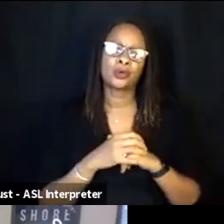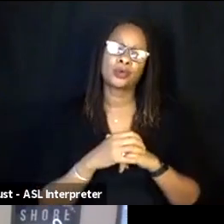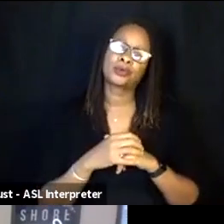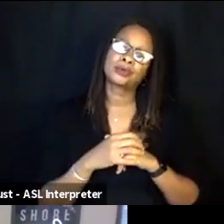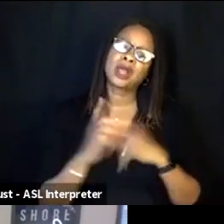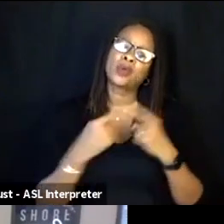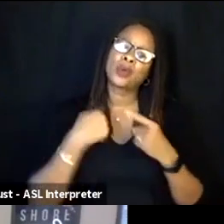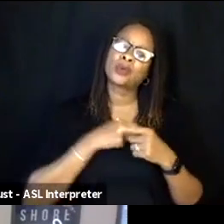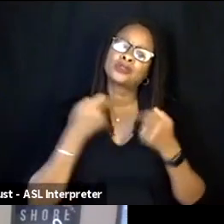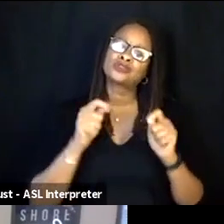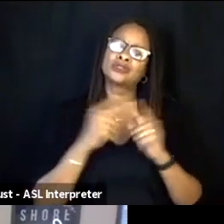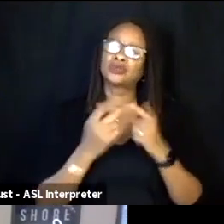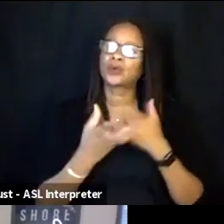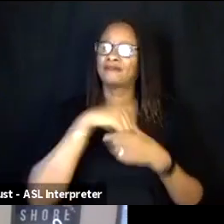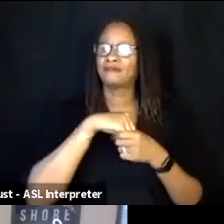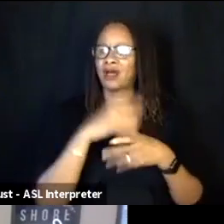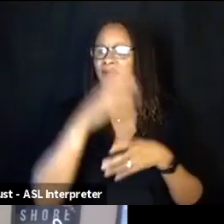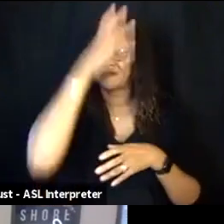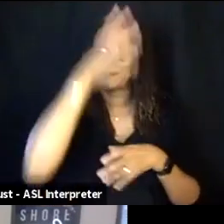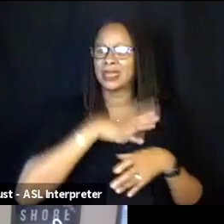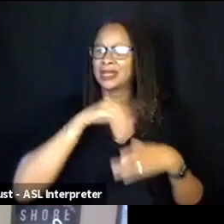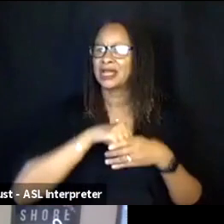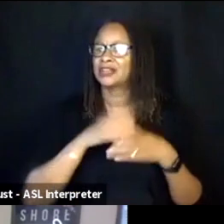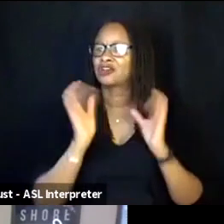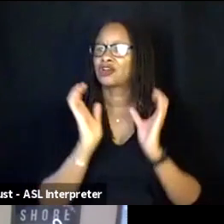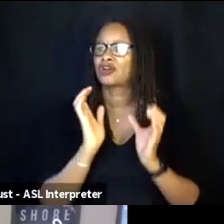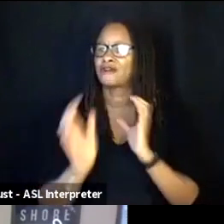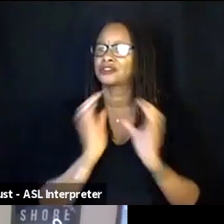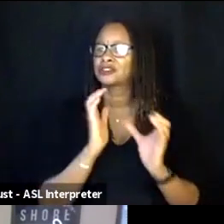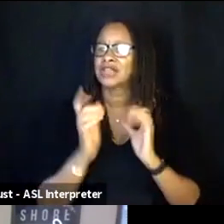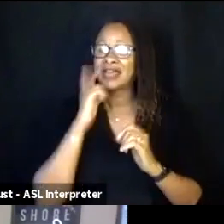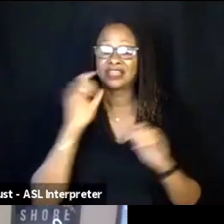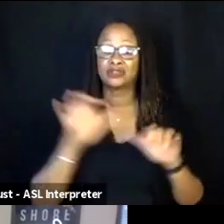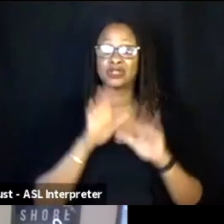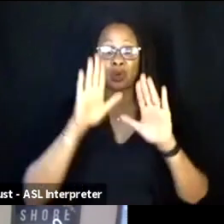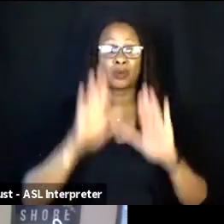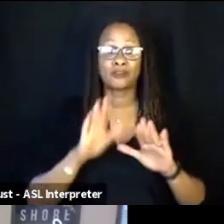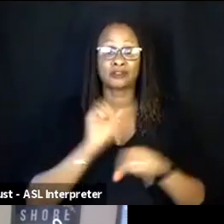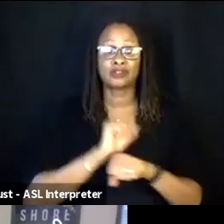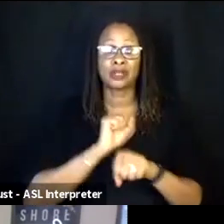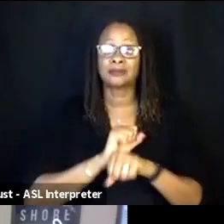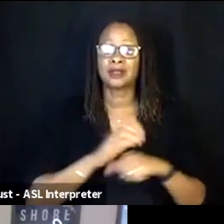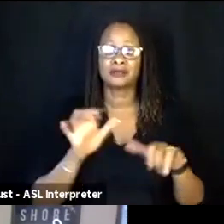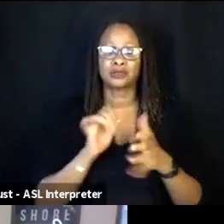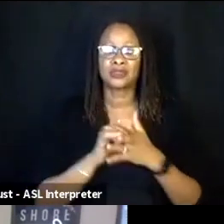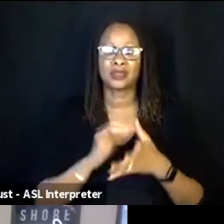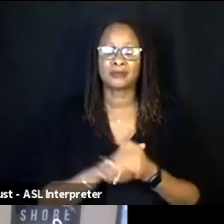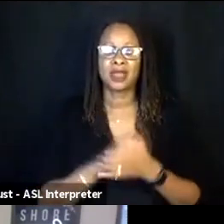we're trying to involve men into the conversation. And I think you did a great job of doing that